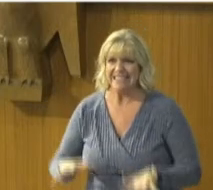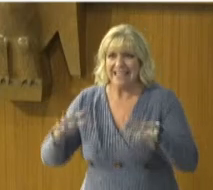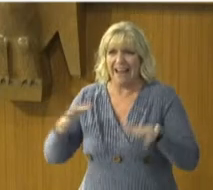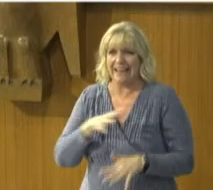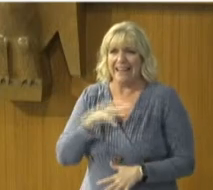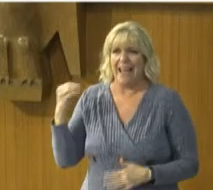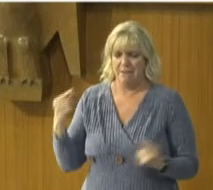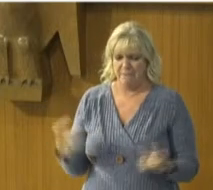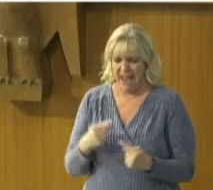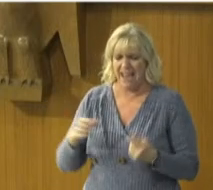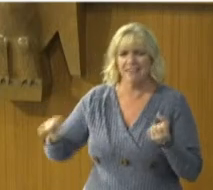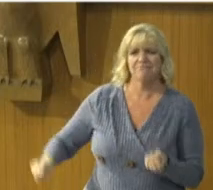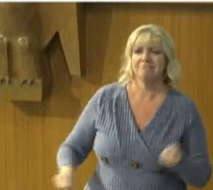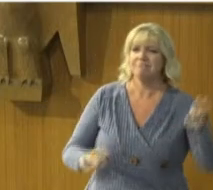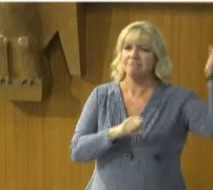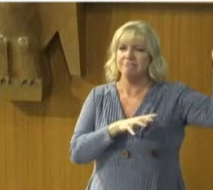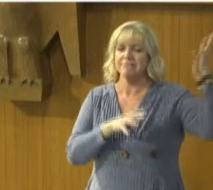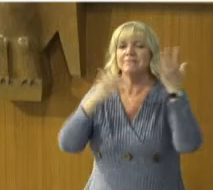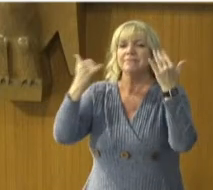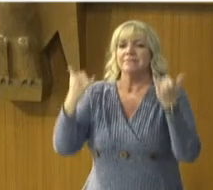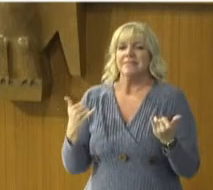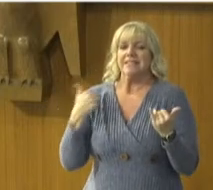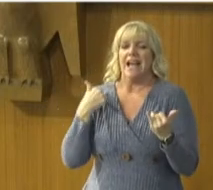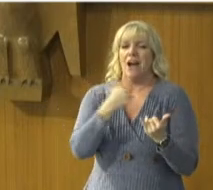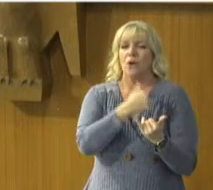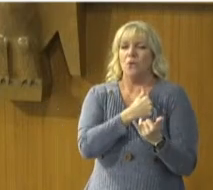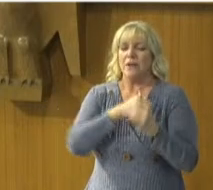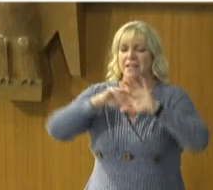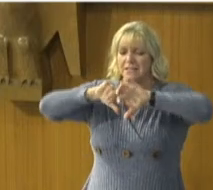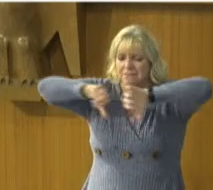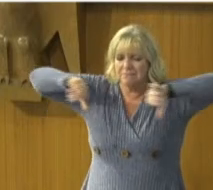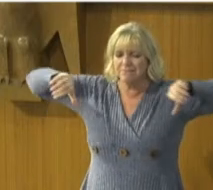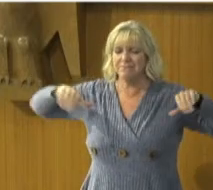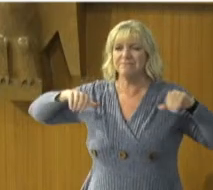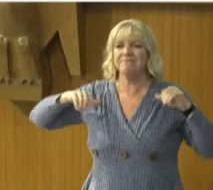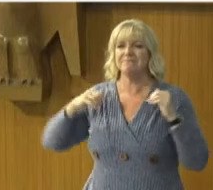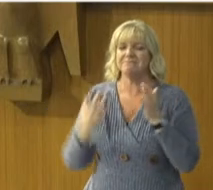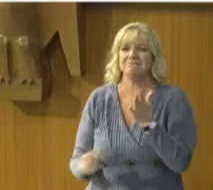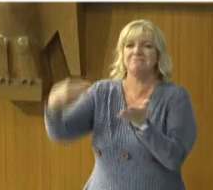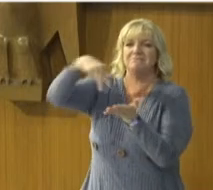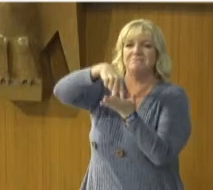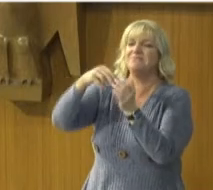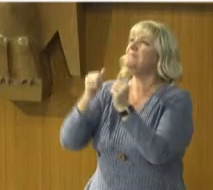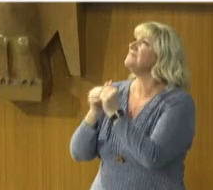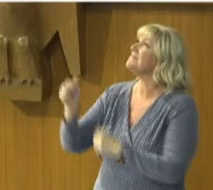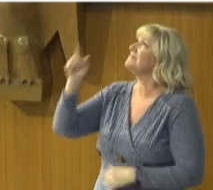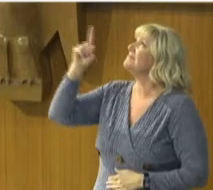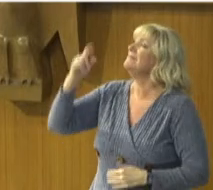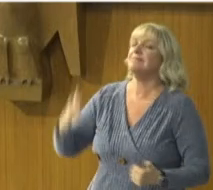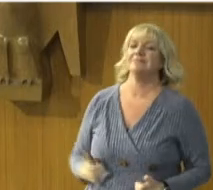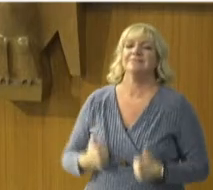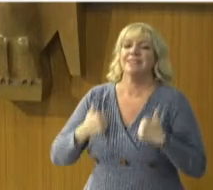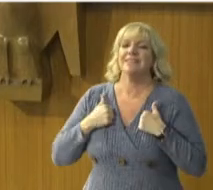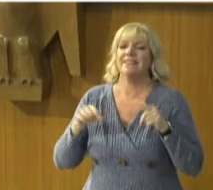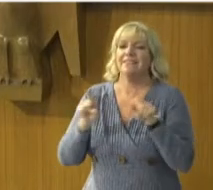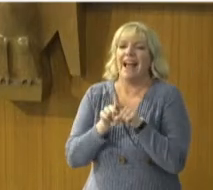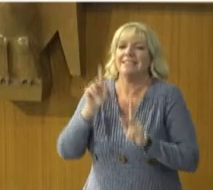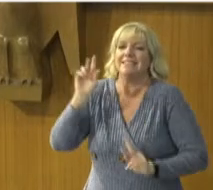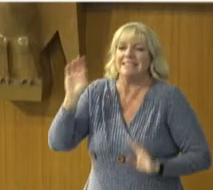and pain. Let us emerge from the tomb with you and live as Easter